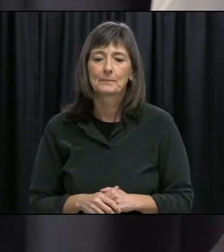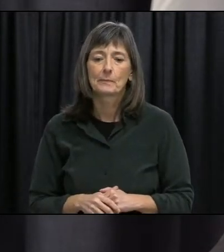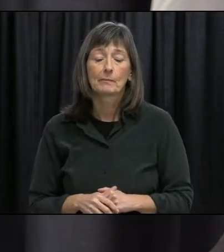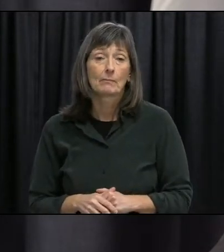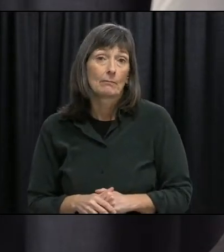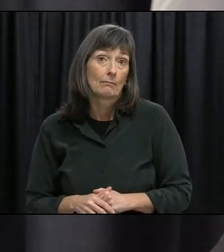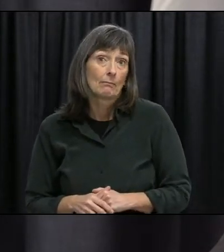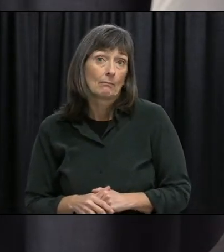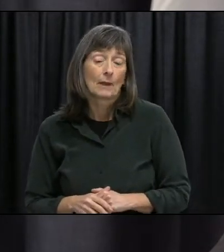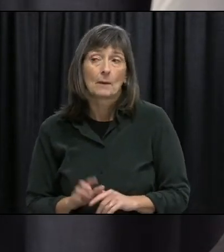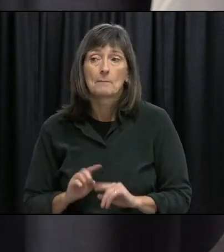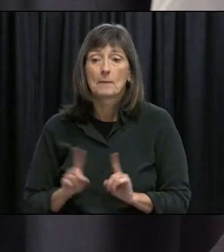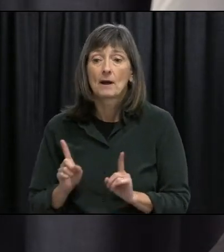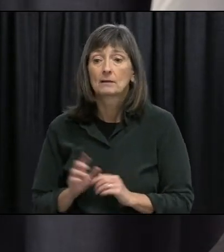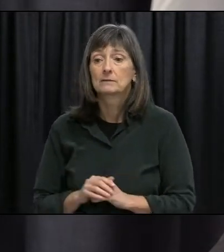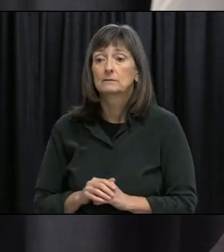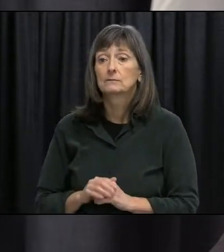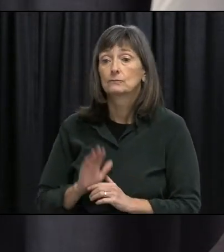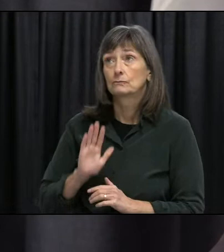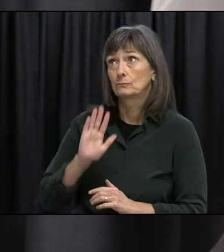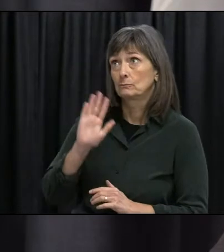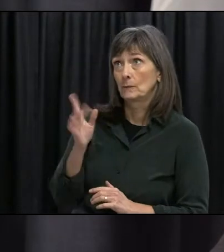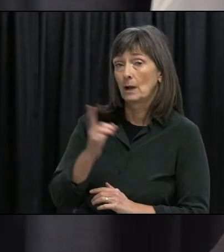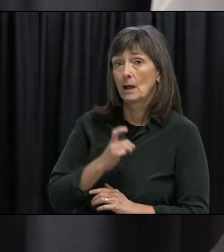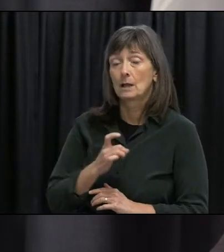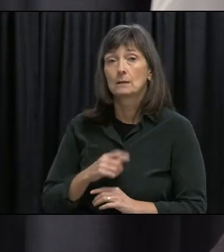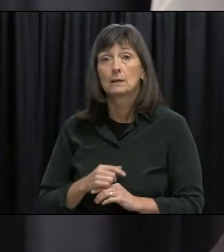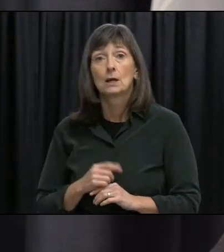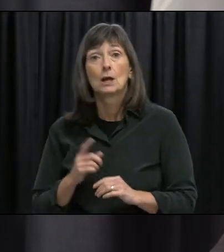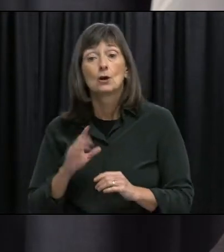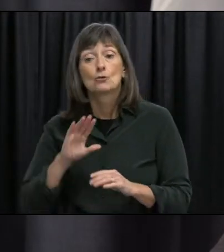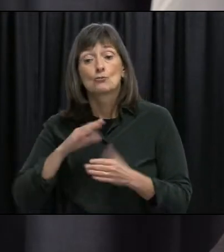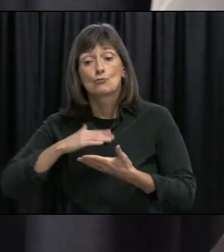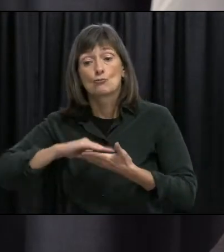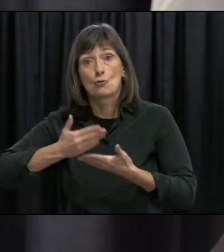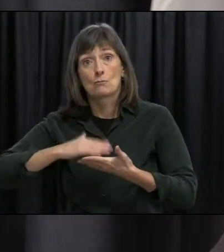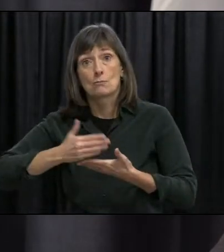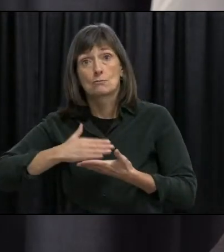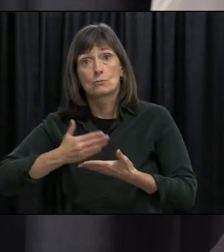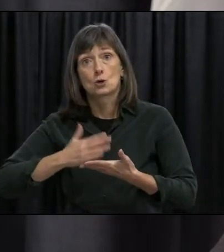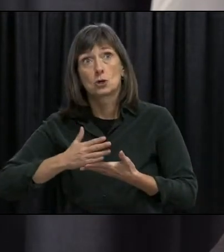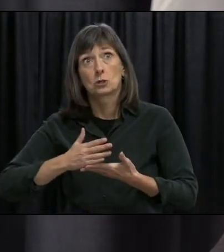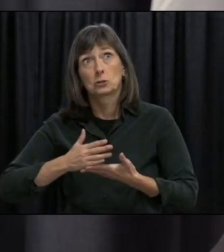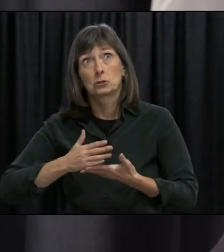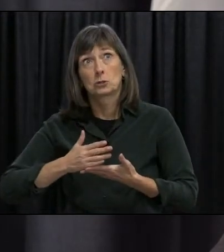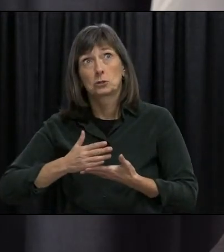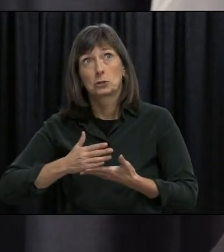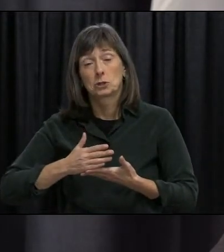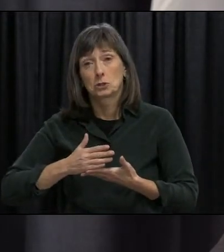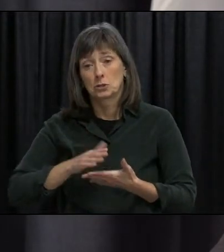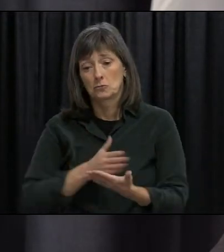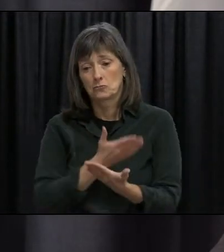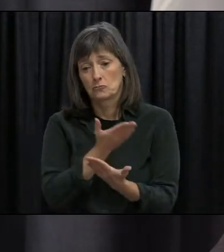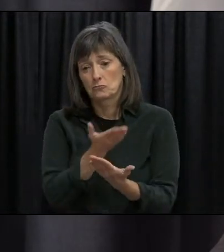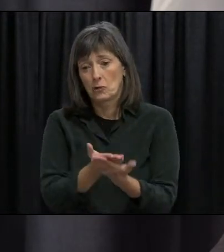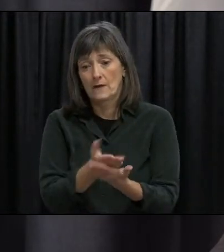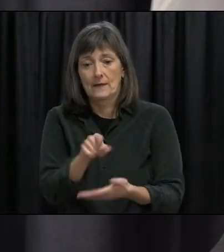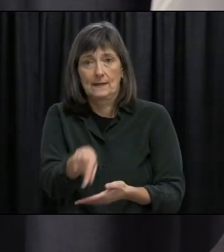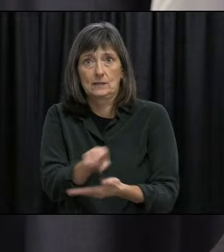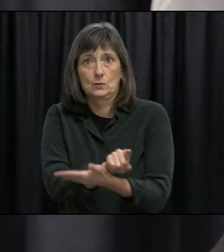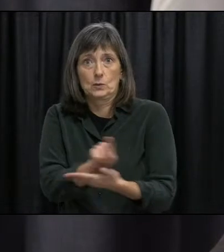But to answer your question, we expect first delivery of Chromebooks the week, at the end of this